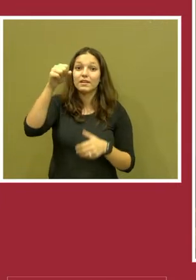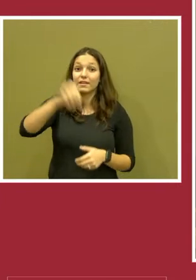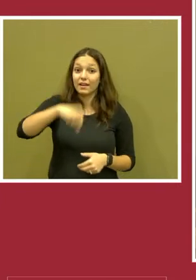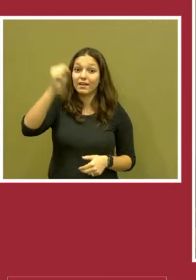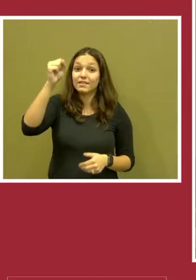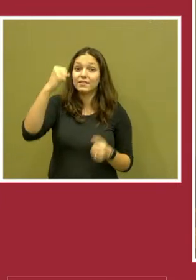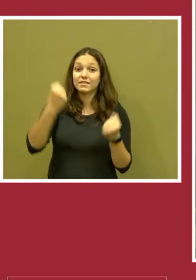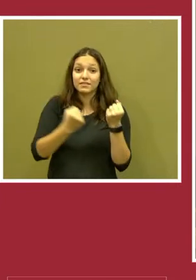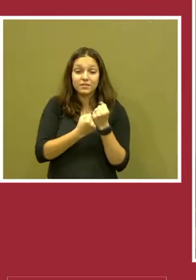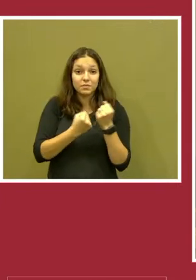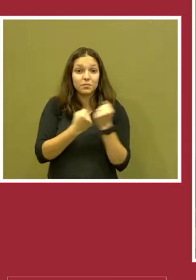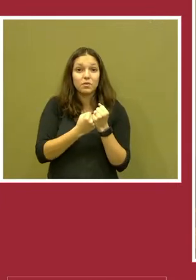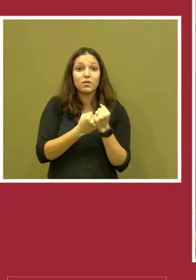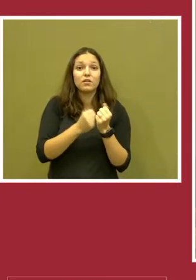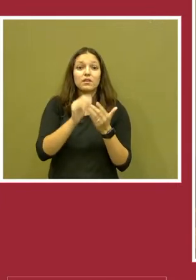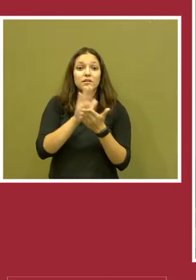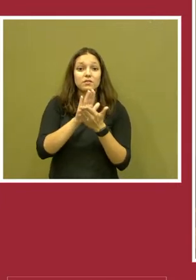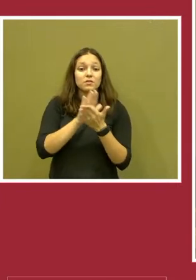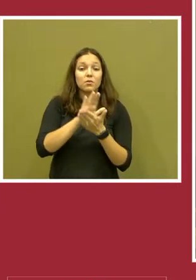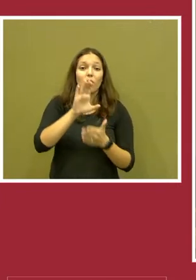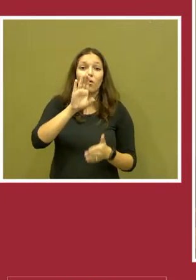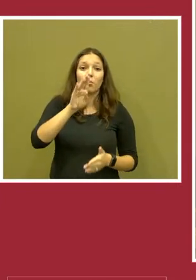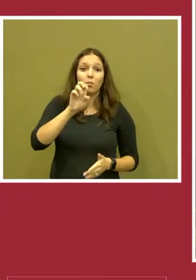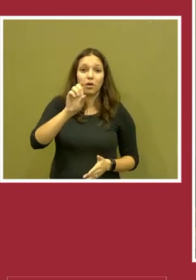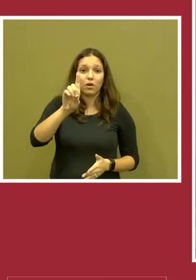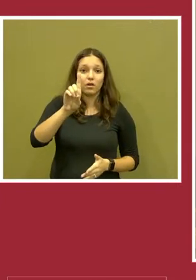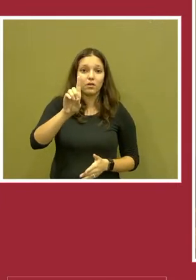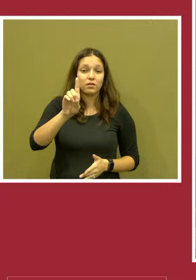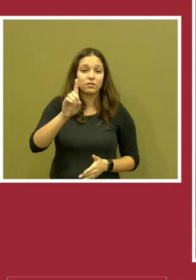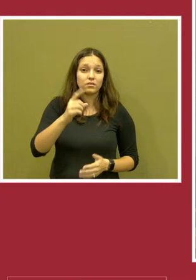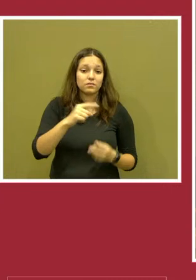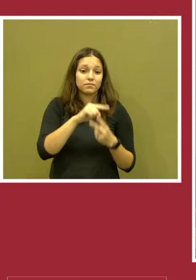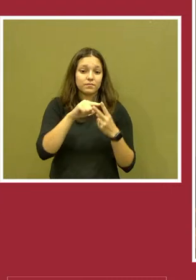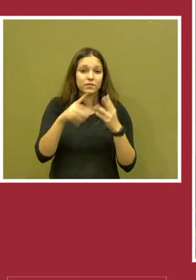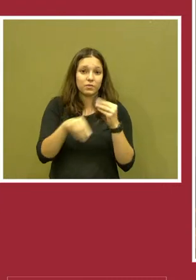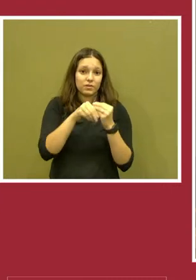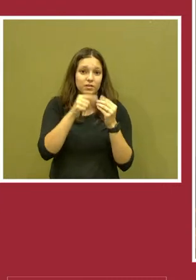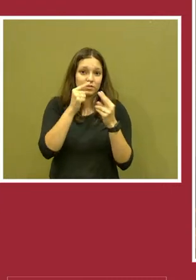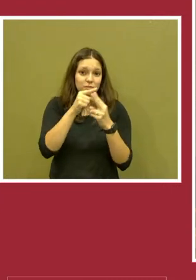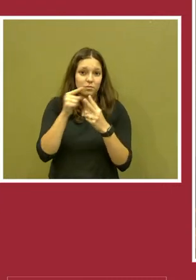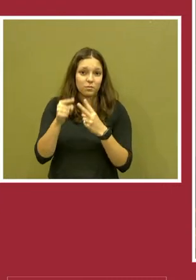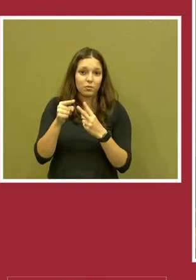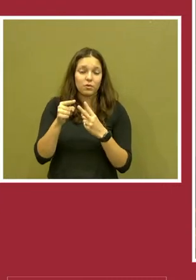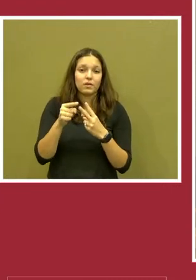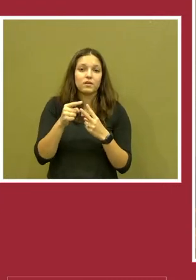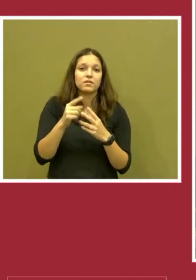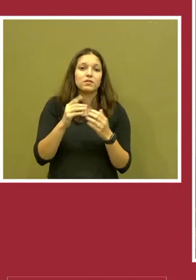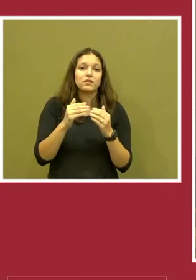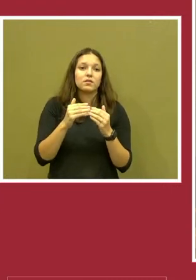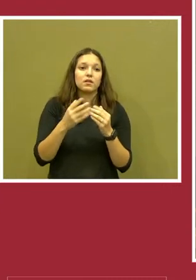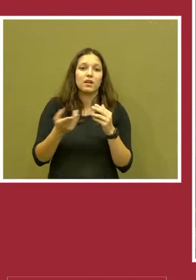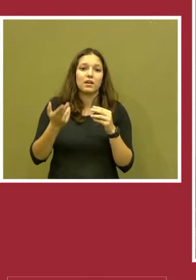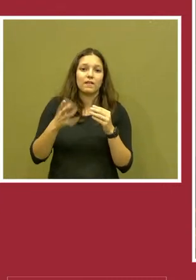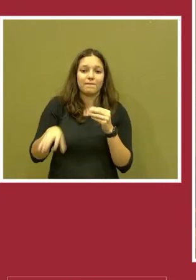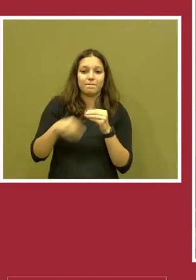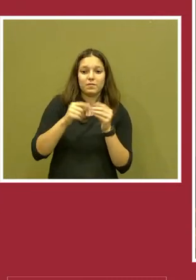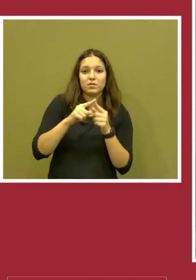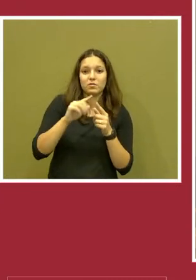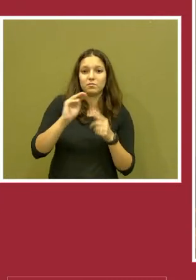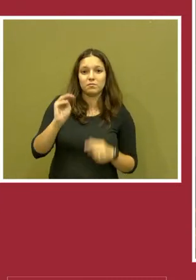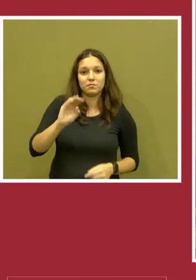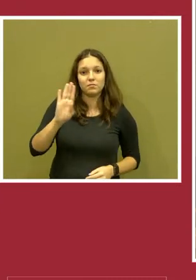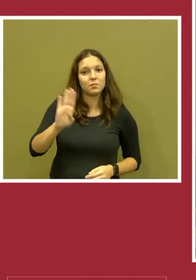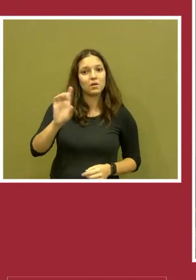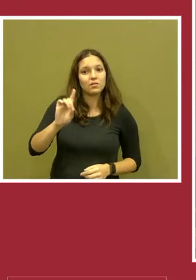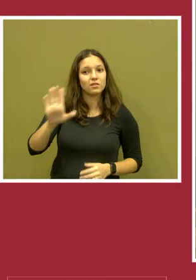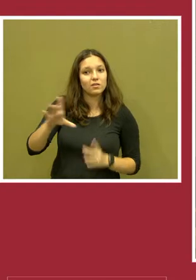in support of our school bond. And just two additional points beyond what Melissa said. Well, first of all, a huge thank